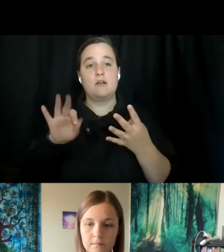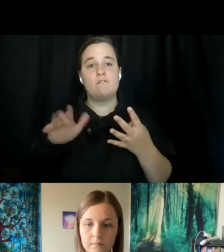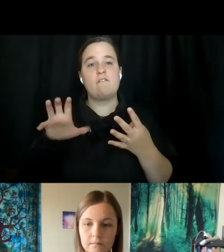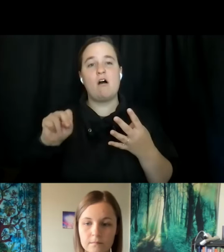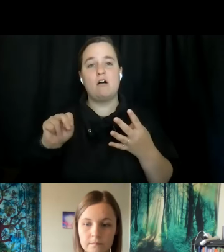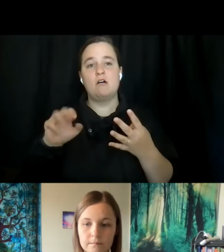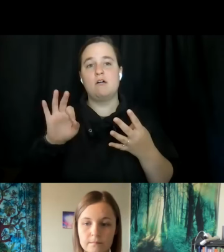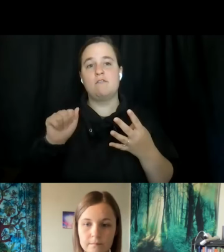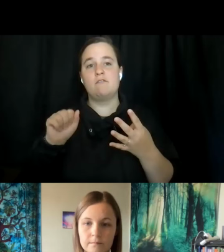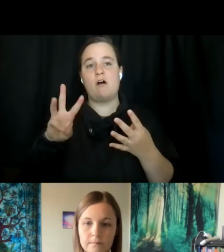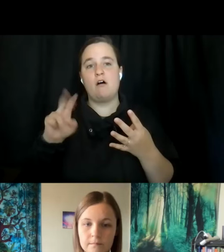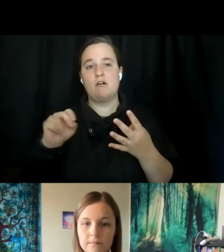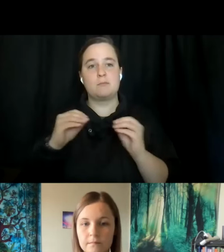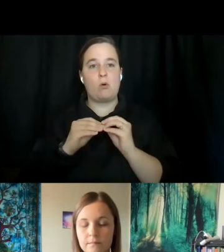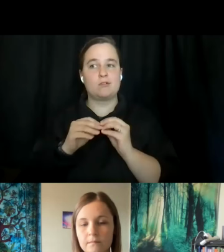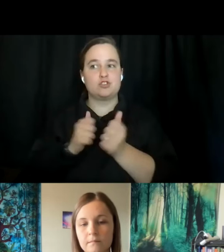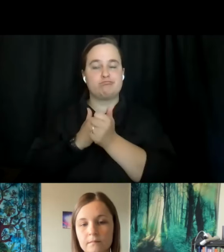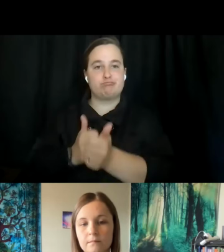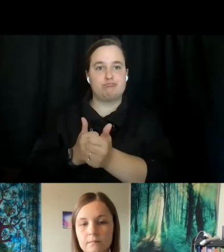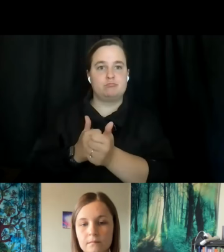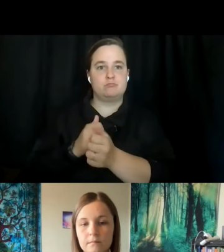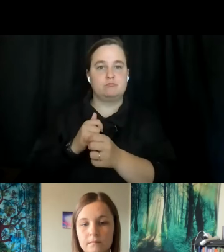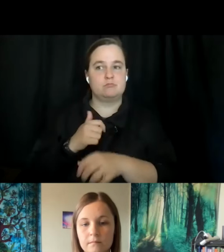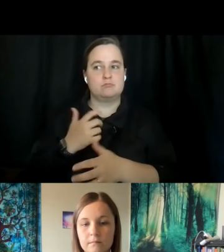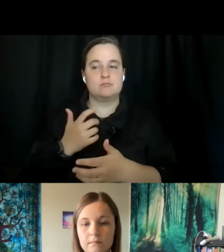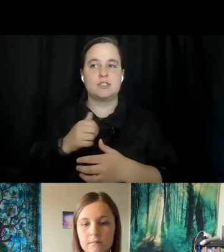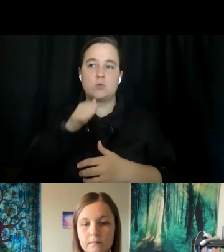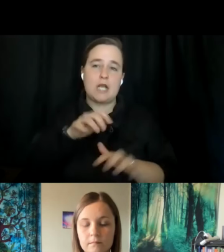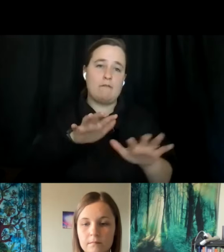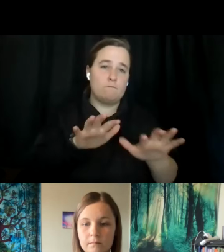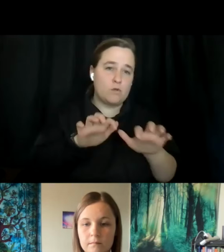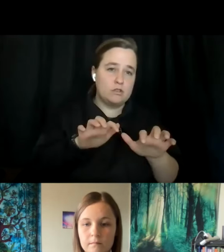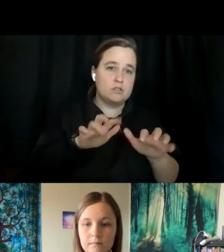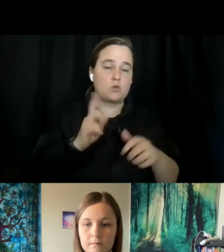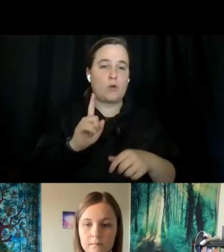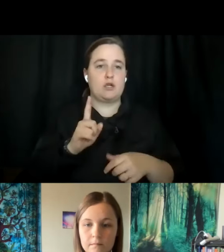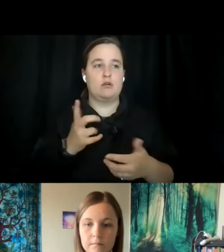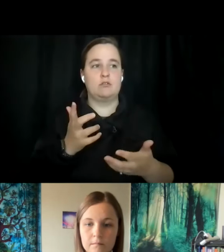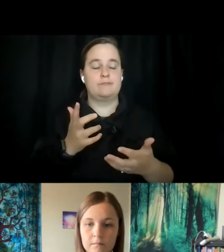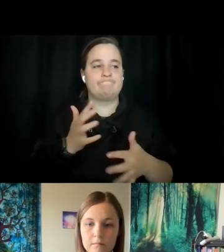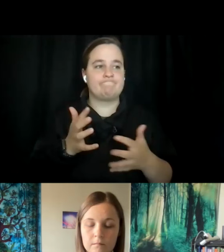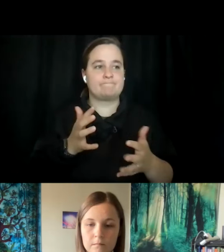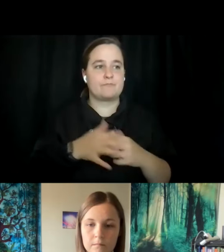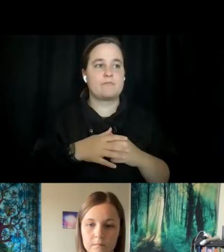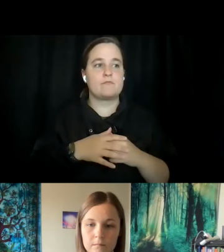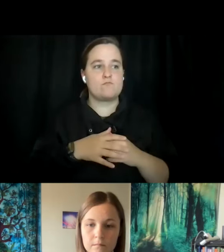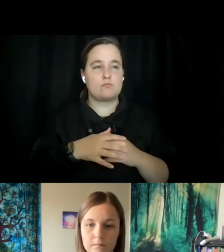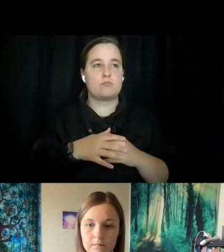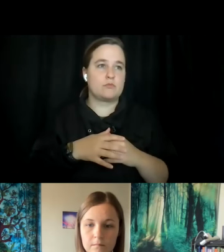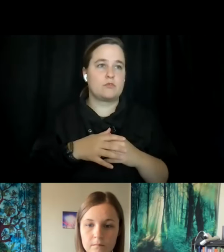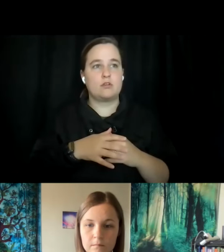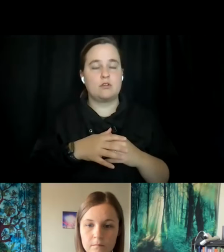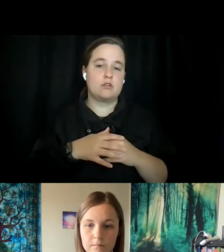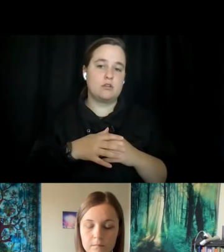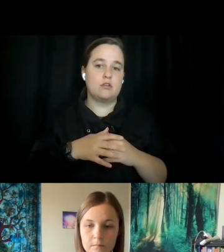compliance in that sense. So it's not quite freezing, in which it's just like, all right.